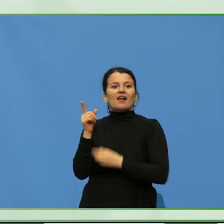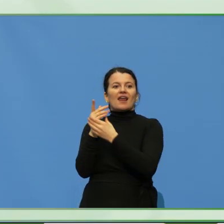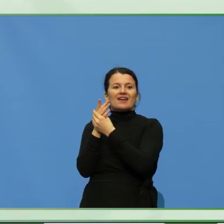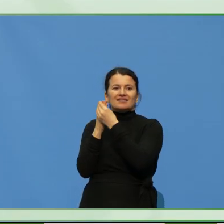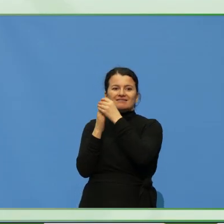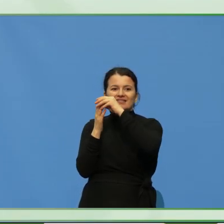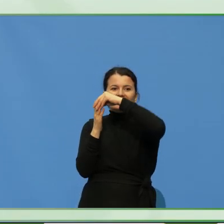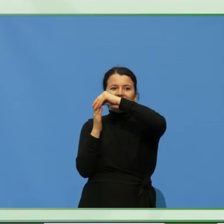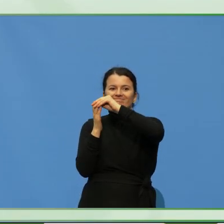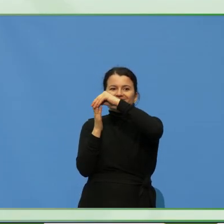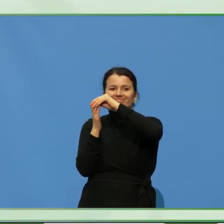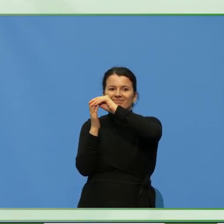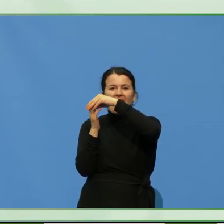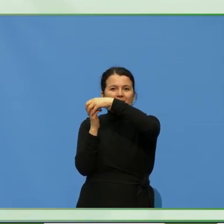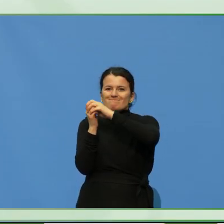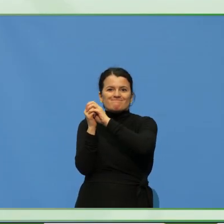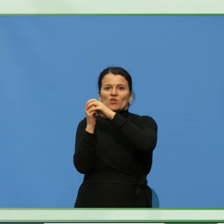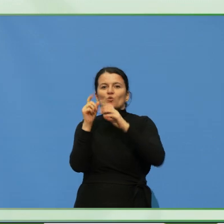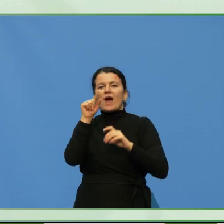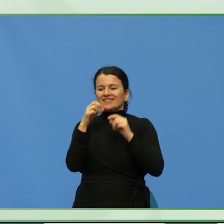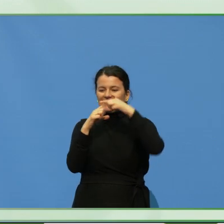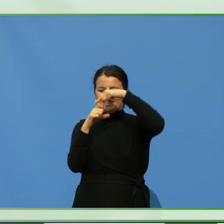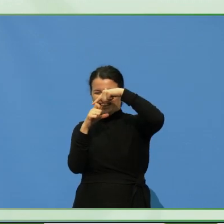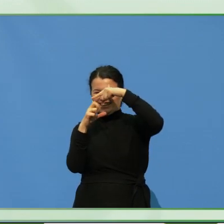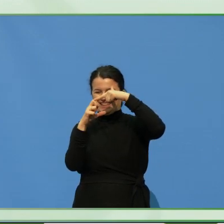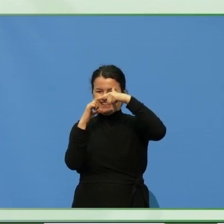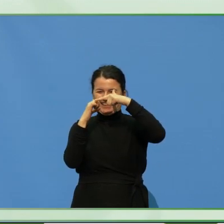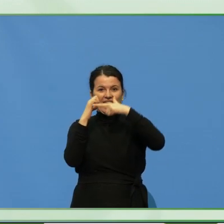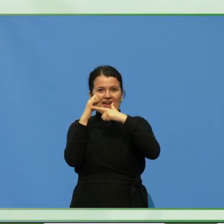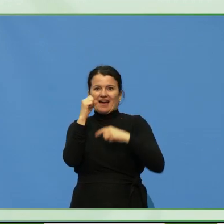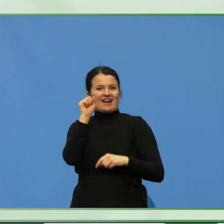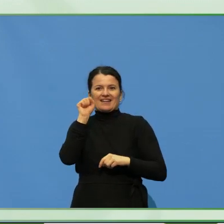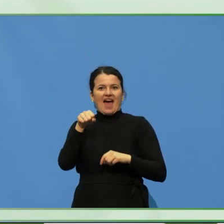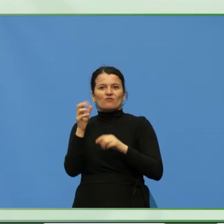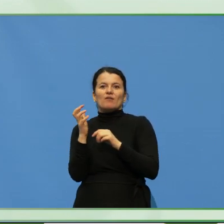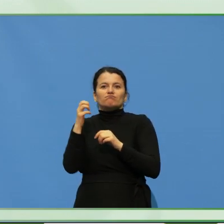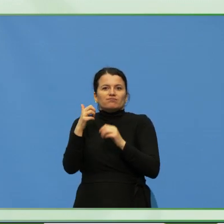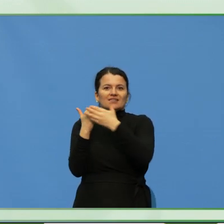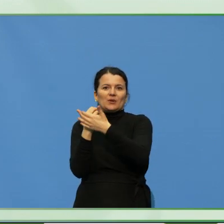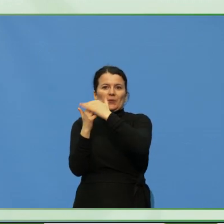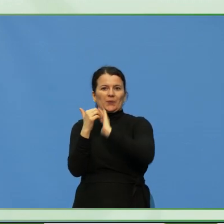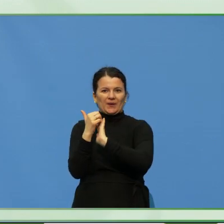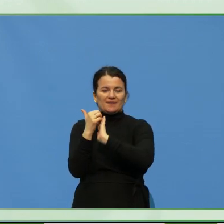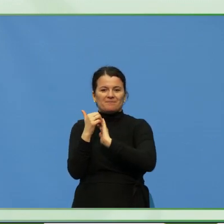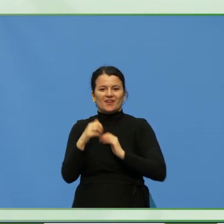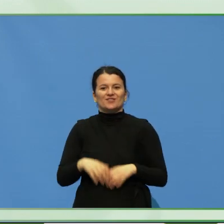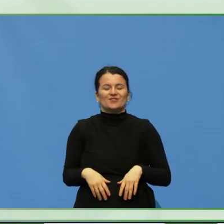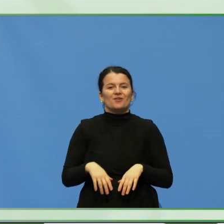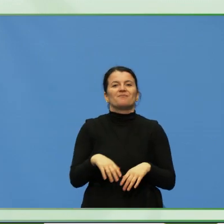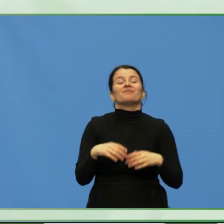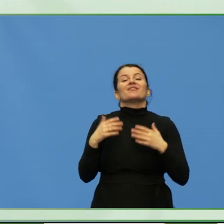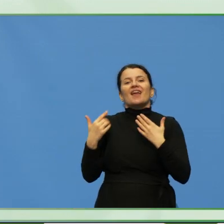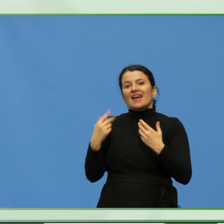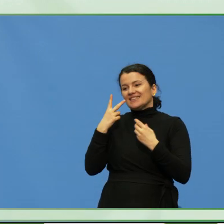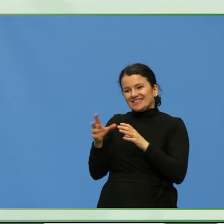motor dexterity for them to come visible. So when I think about the evolution from 2023 to 2026, yes, we could get